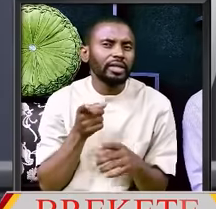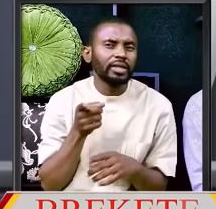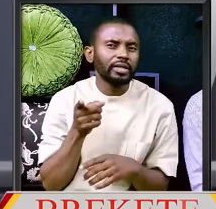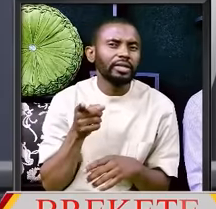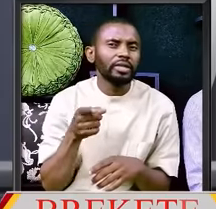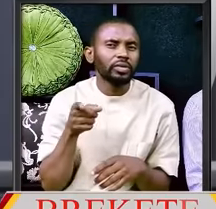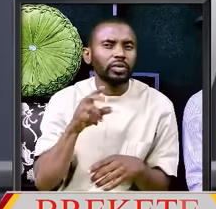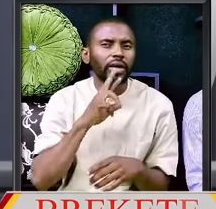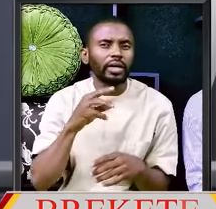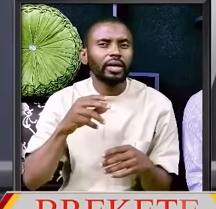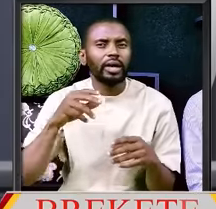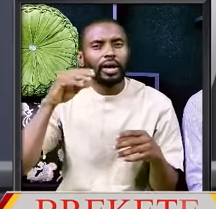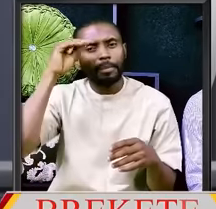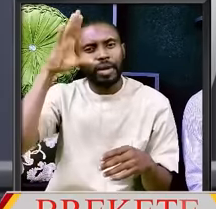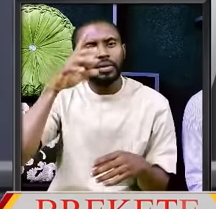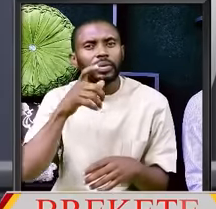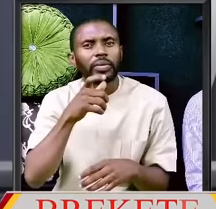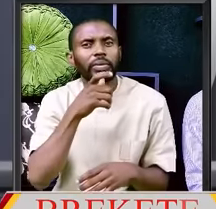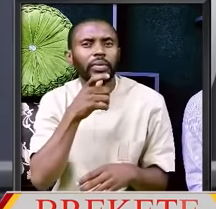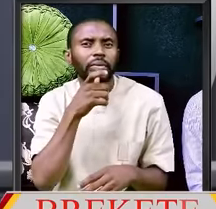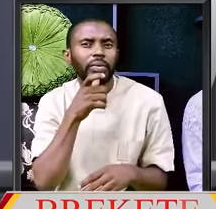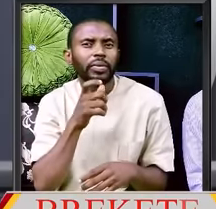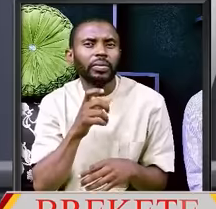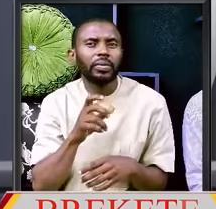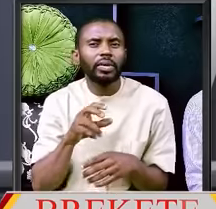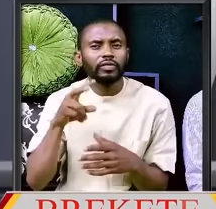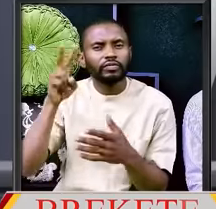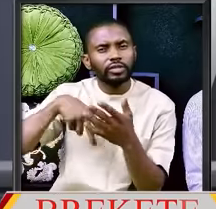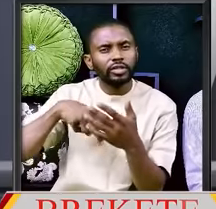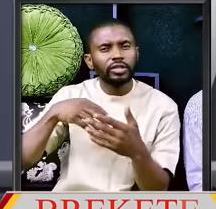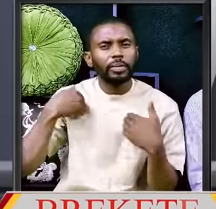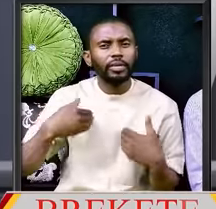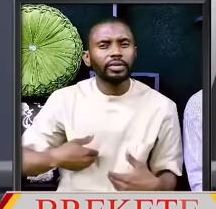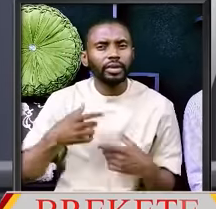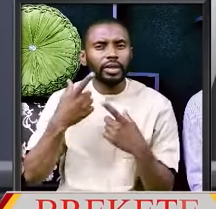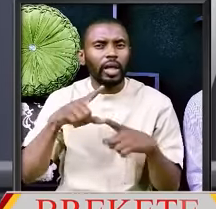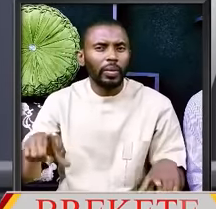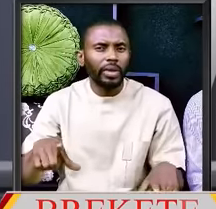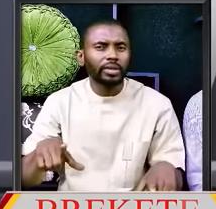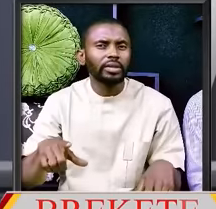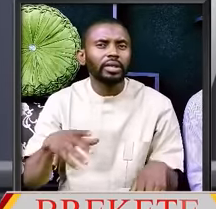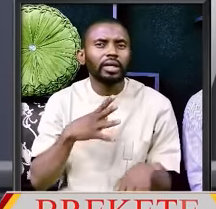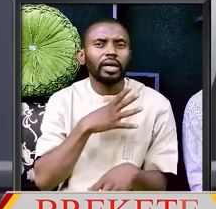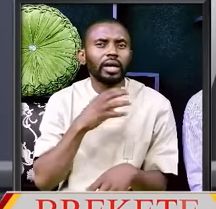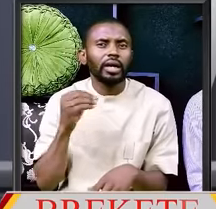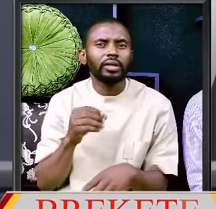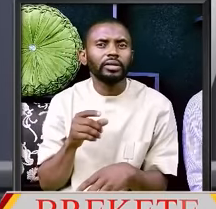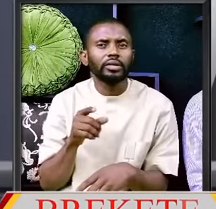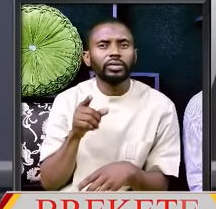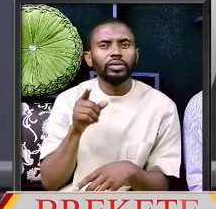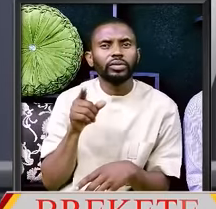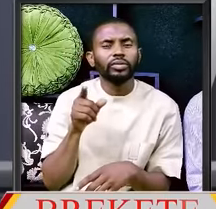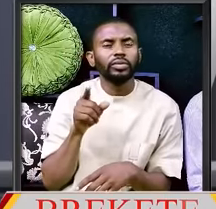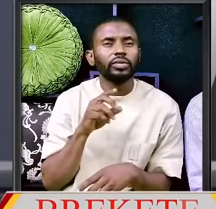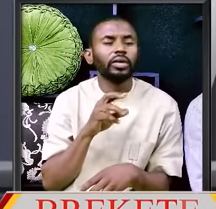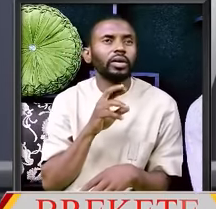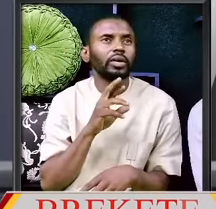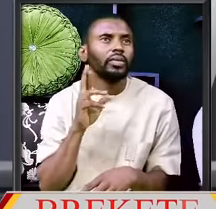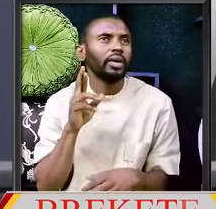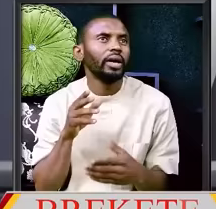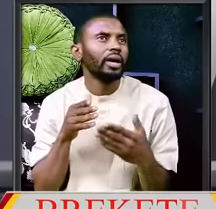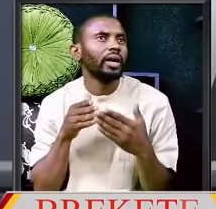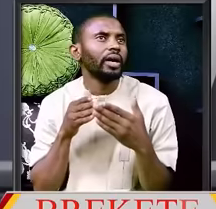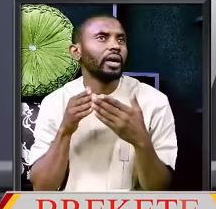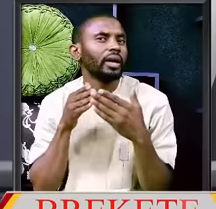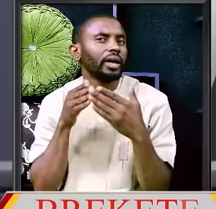you are the kind of person who reads body language. Yes, ma'am. And you are blessed by apostles who